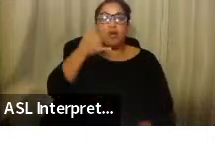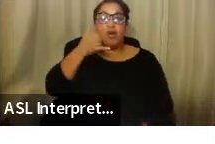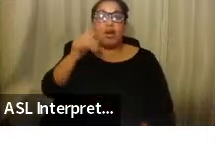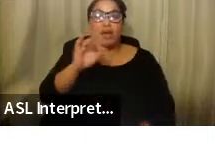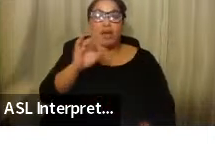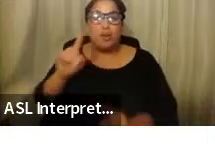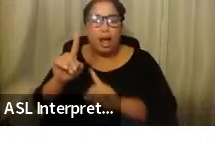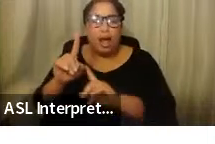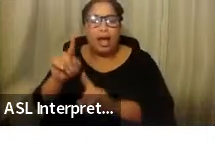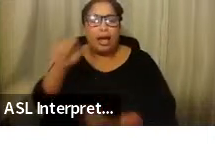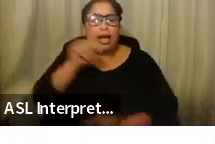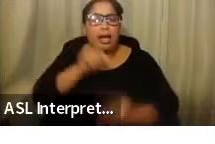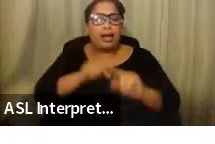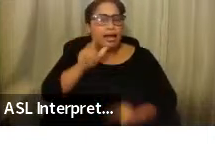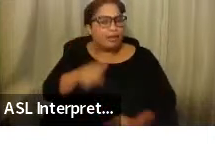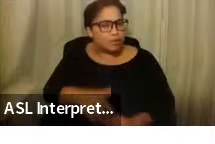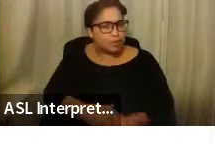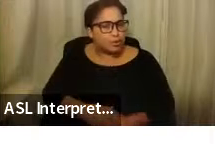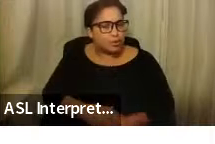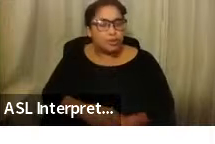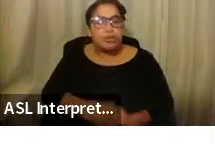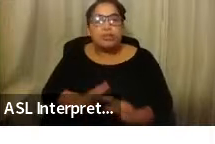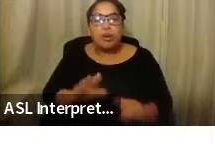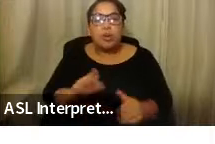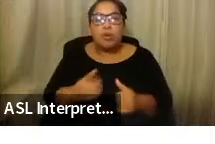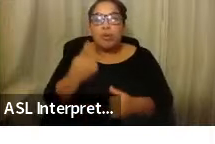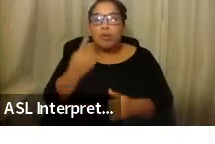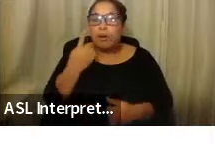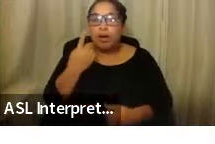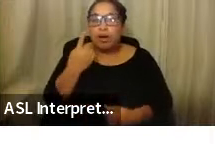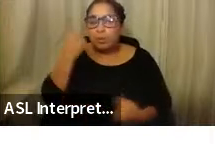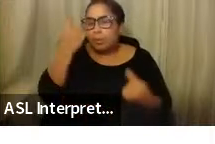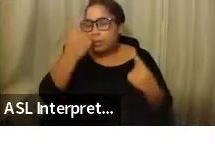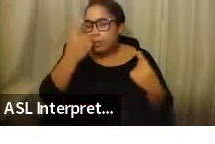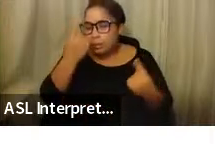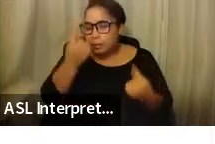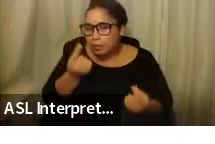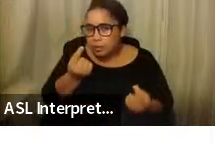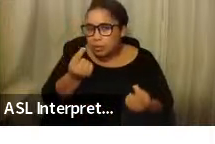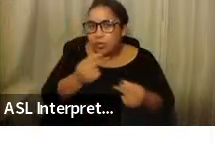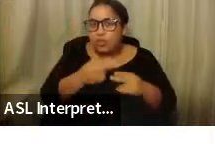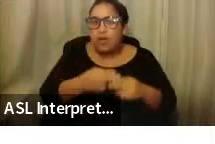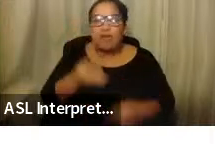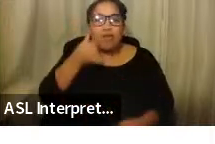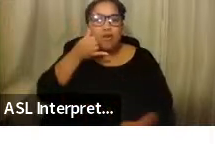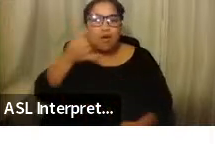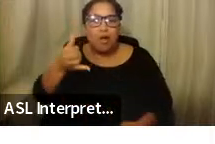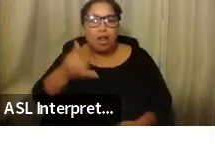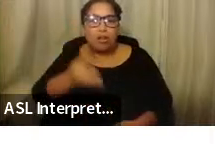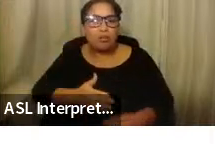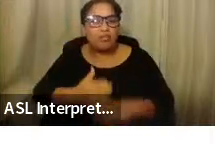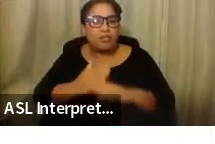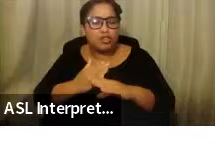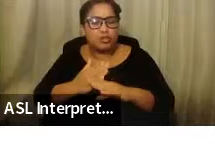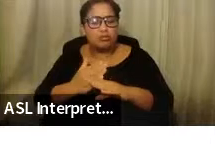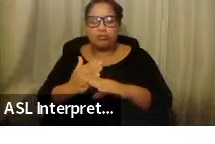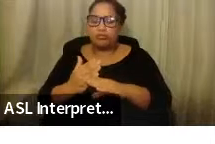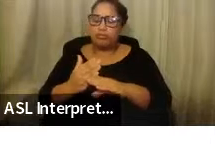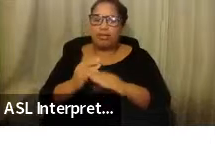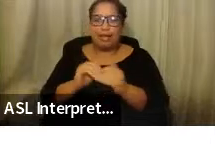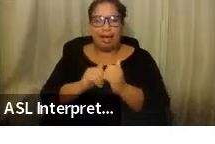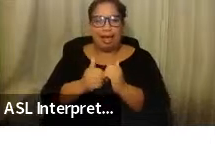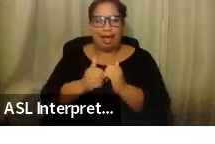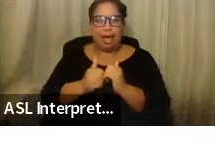911. So one of the things that we're thinking about is called prevention. And we're doing that through